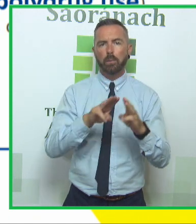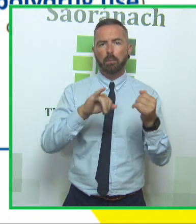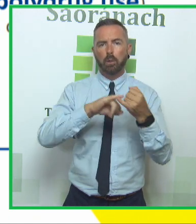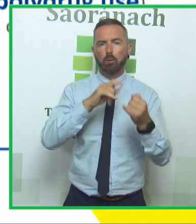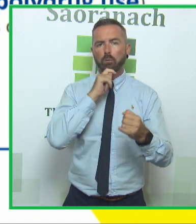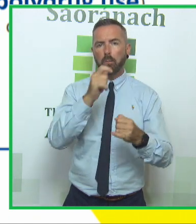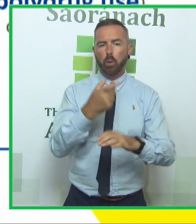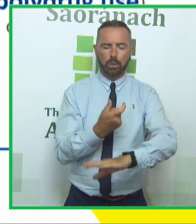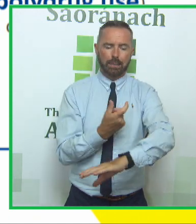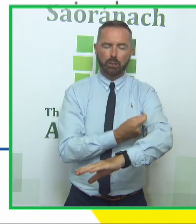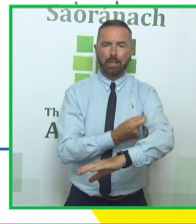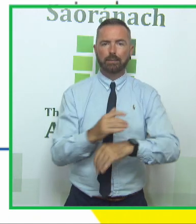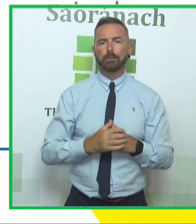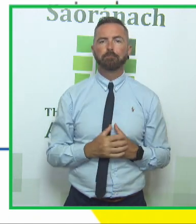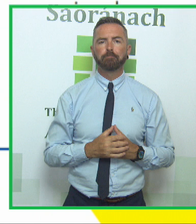reporting injecting.